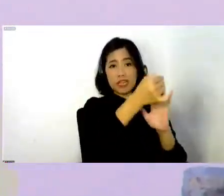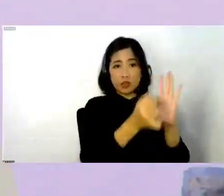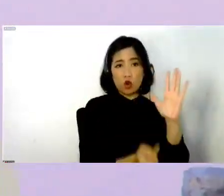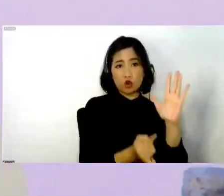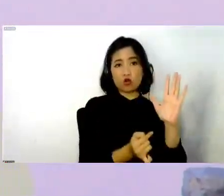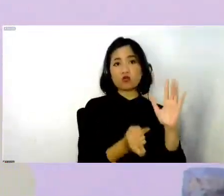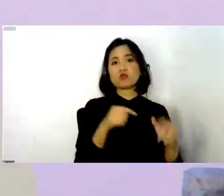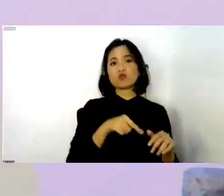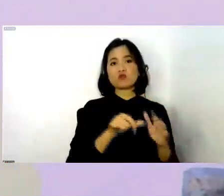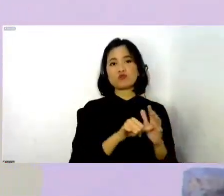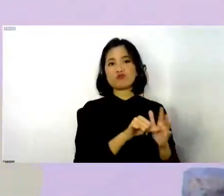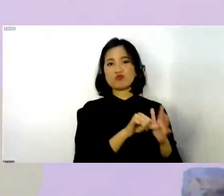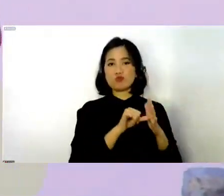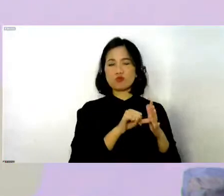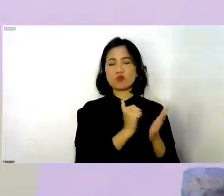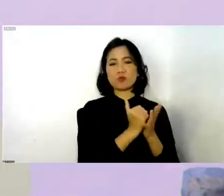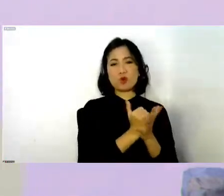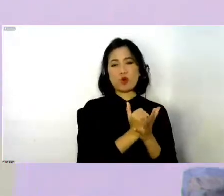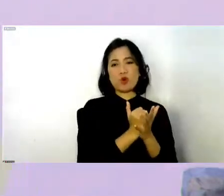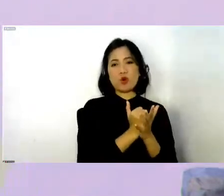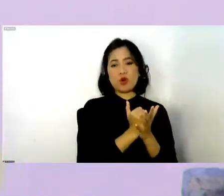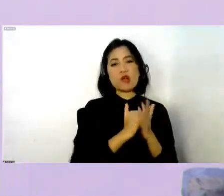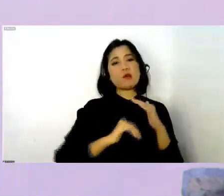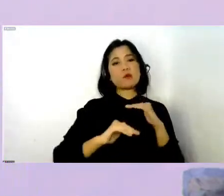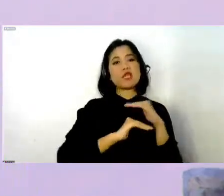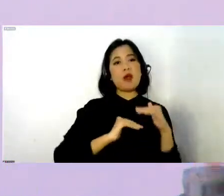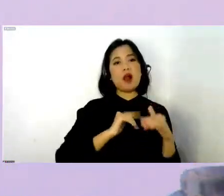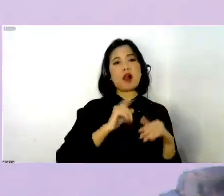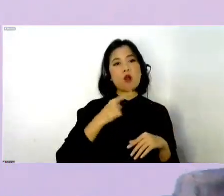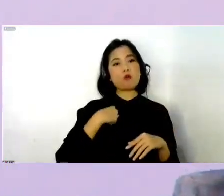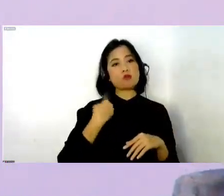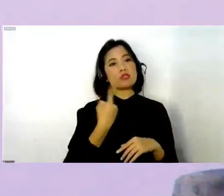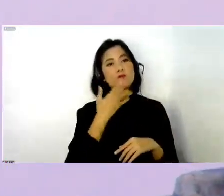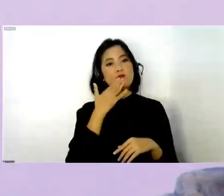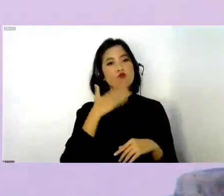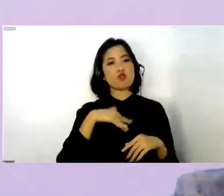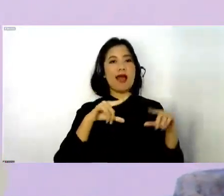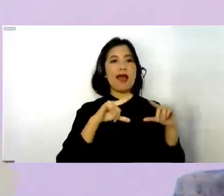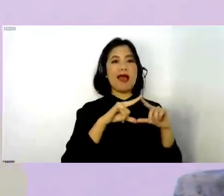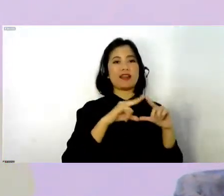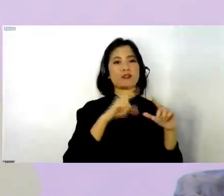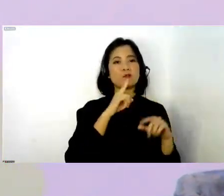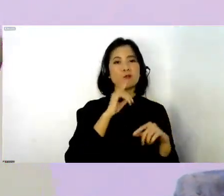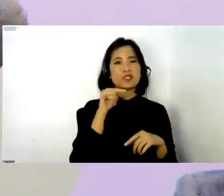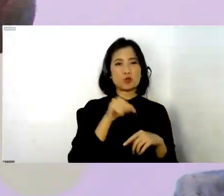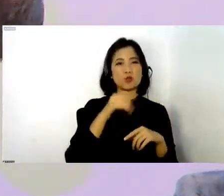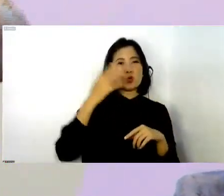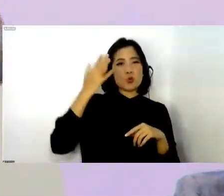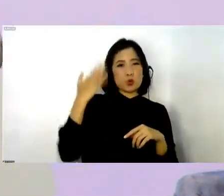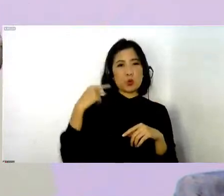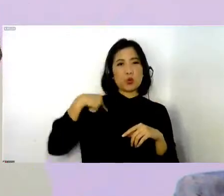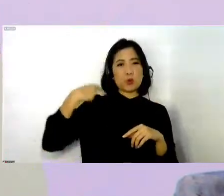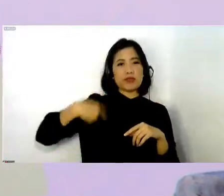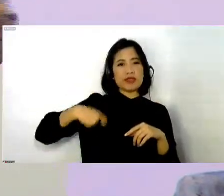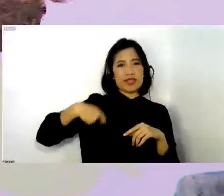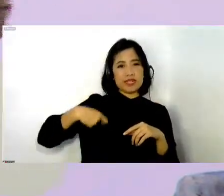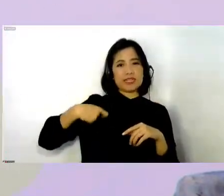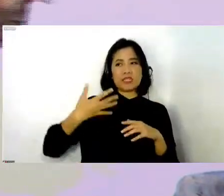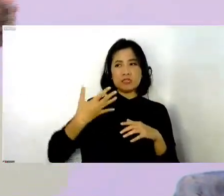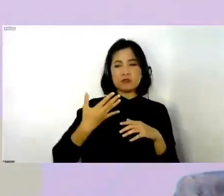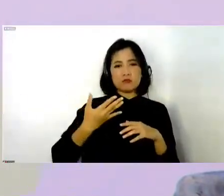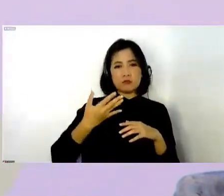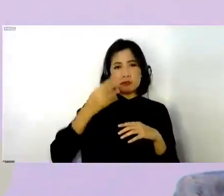MPI, just brought by Professor Foster, I think will be very much enlightening for me, at least for me as